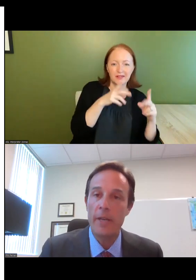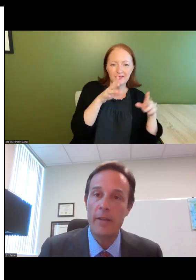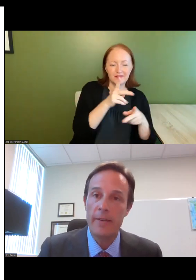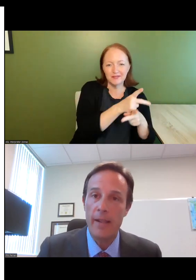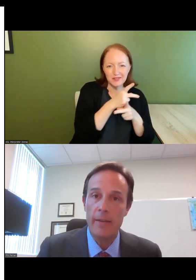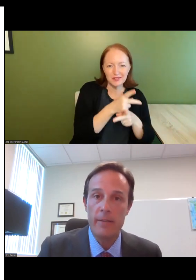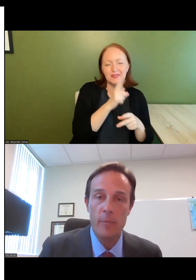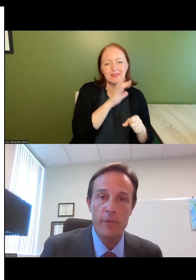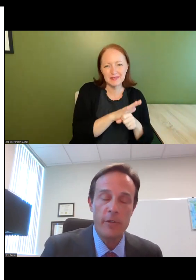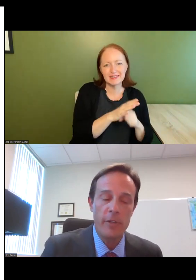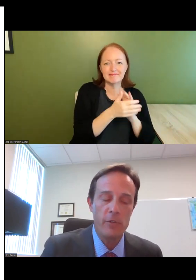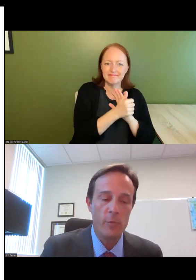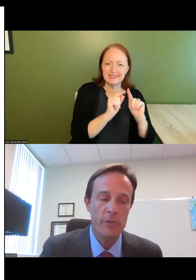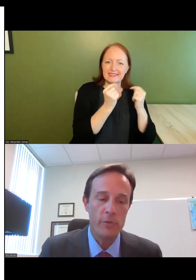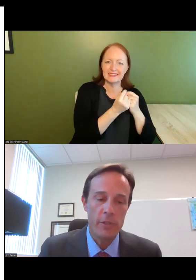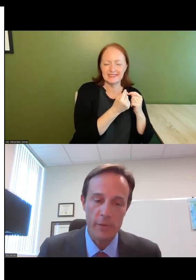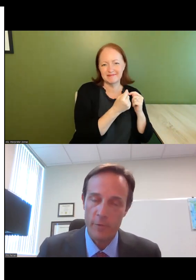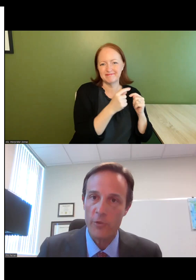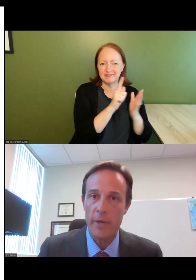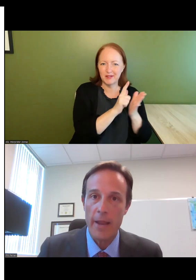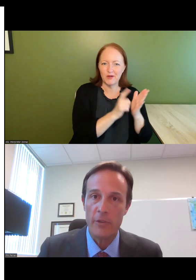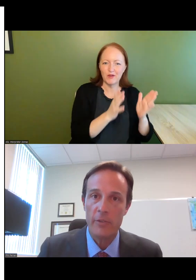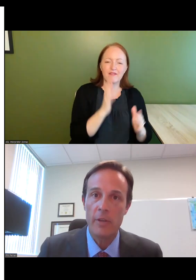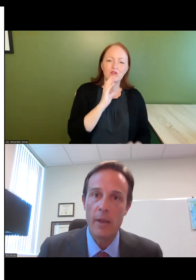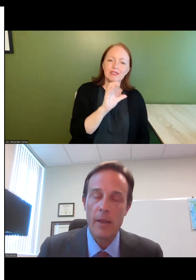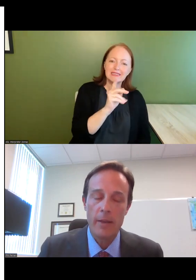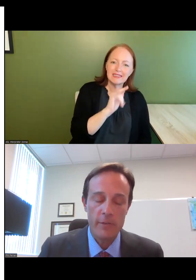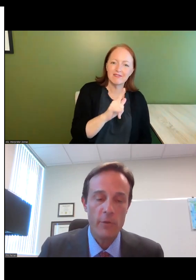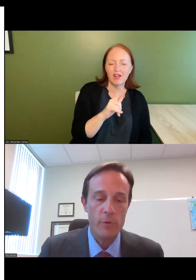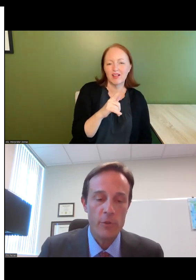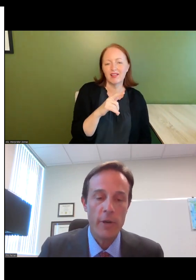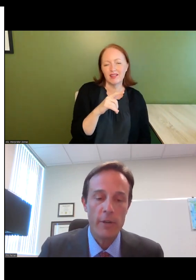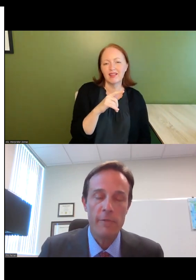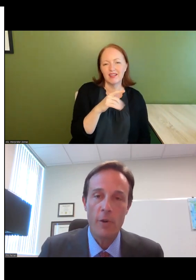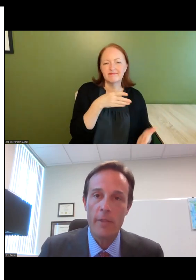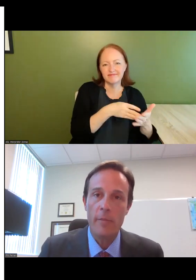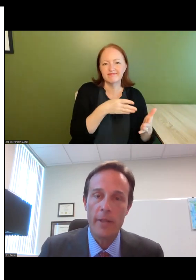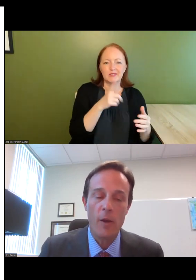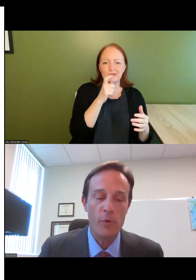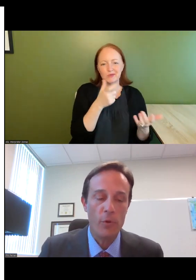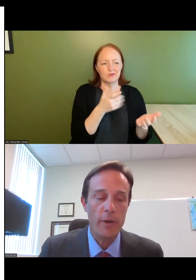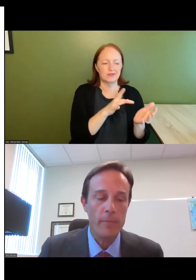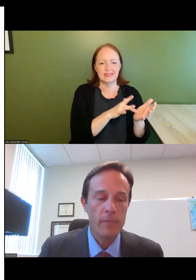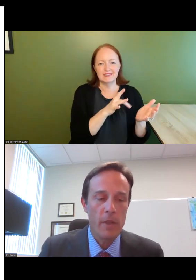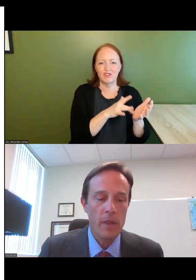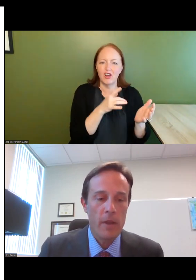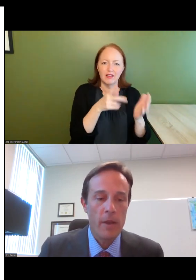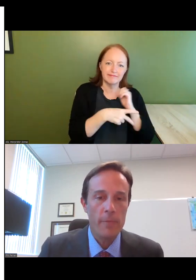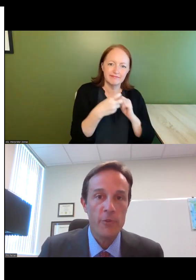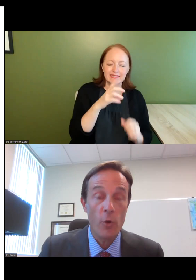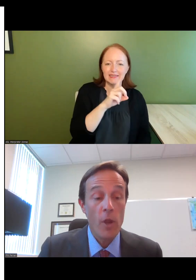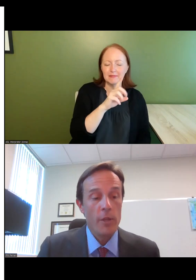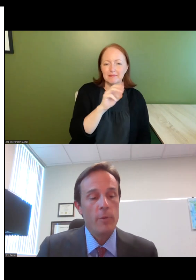equally committed and talented team of attorneys who pursue civil enforcement actions against those who would try to defraud the Medi-Cal program.